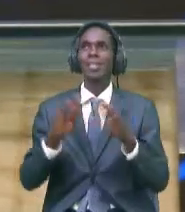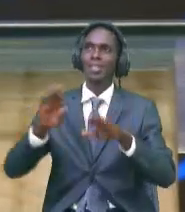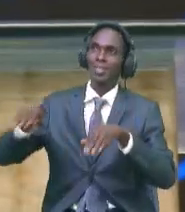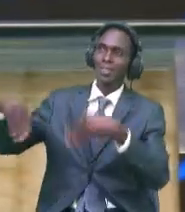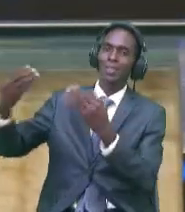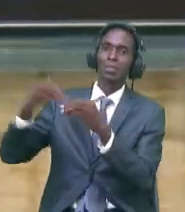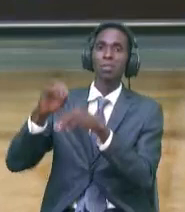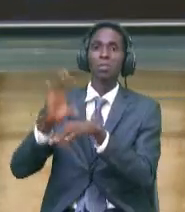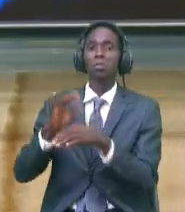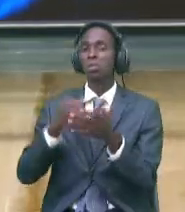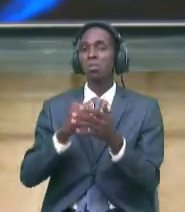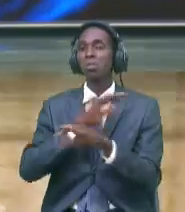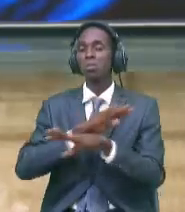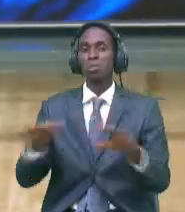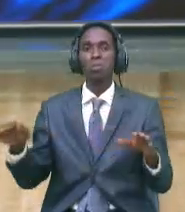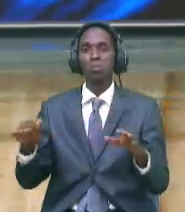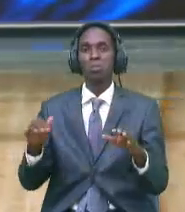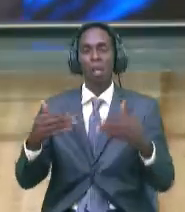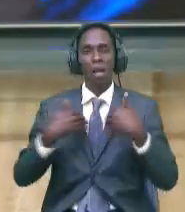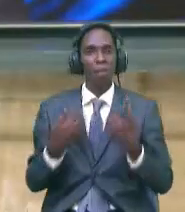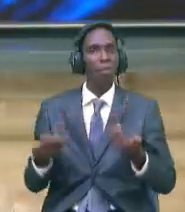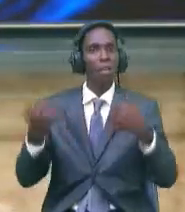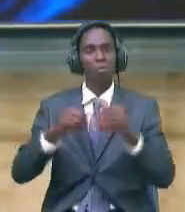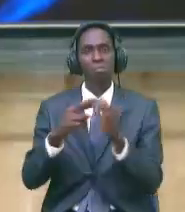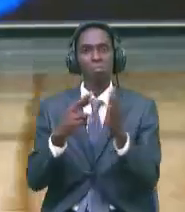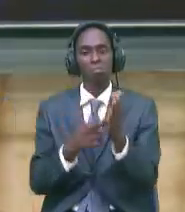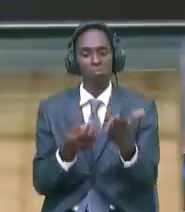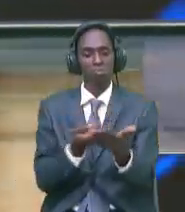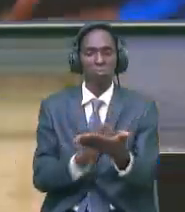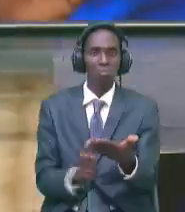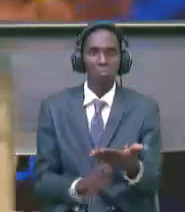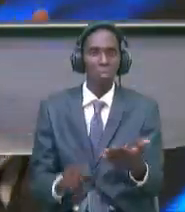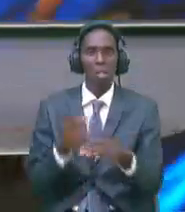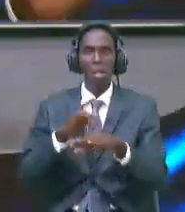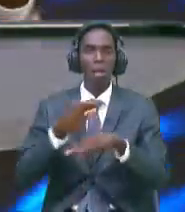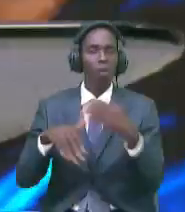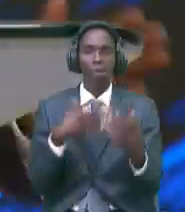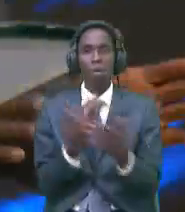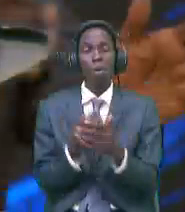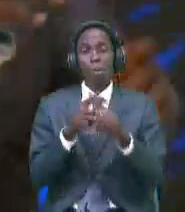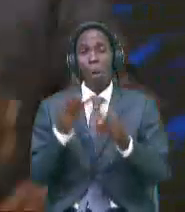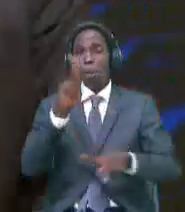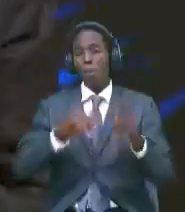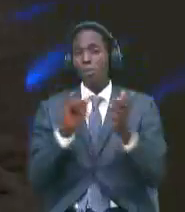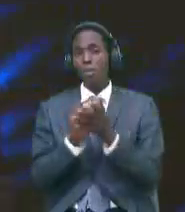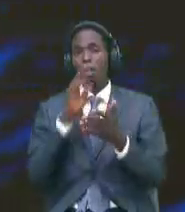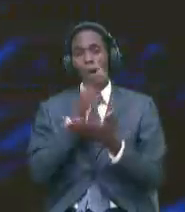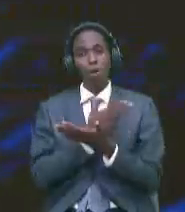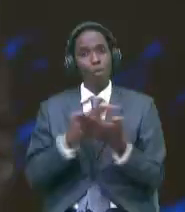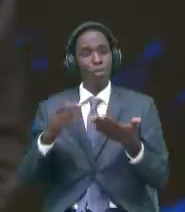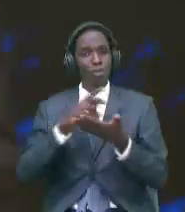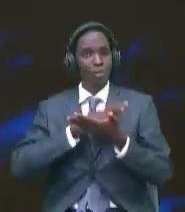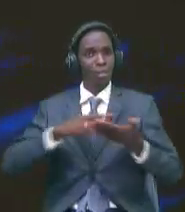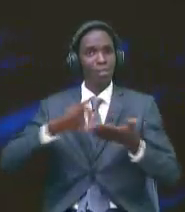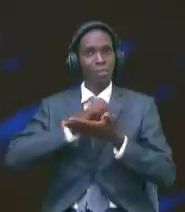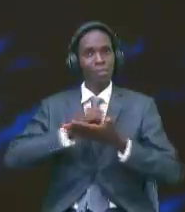record. But the people who are saved, the people who are born again, the people who are righteous, and the people who are saints in Christ, then